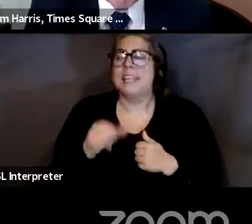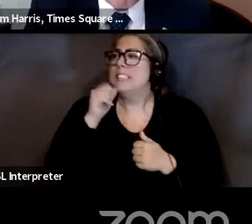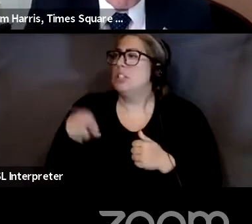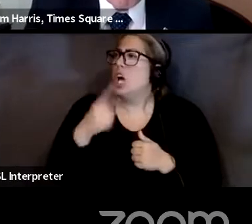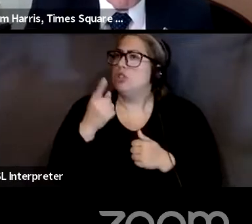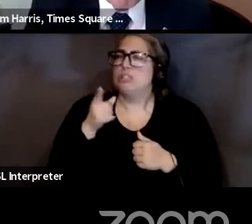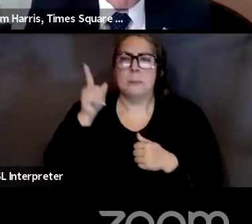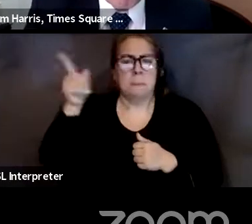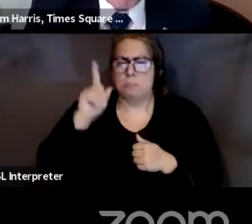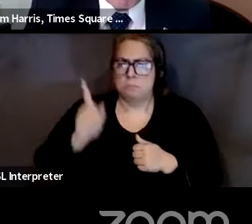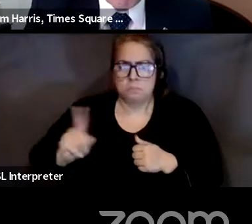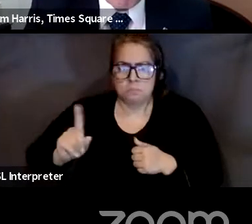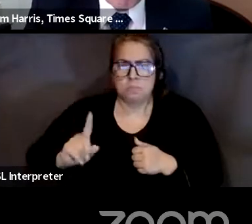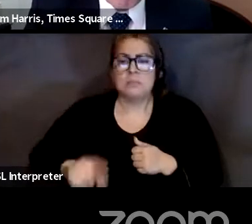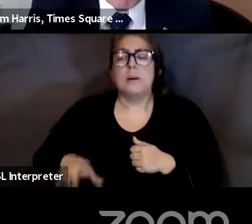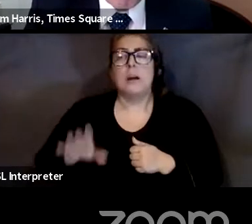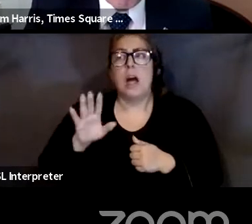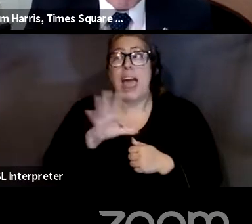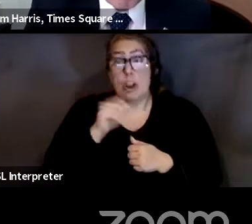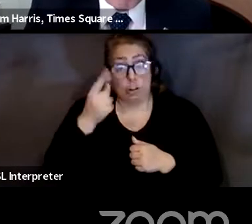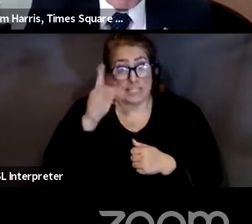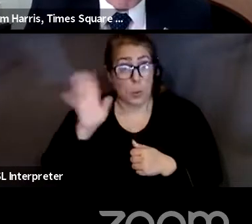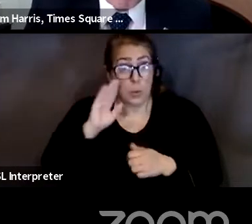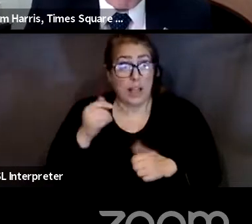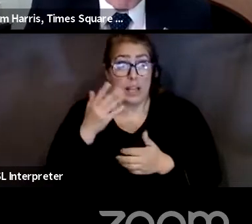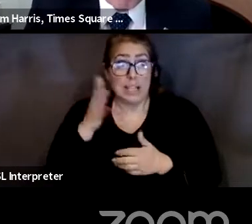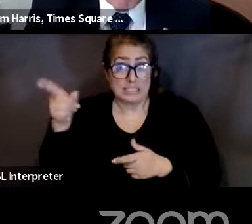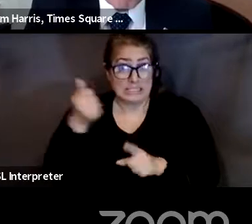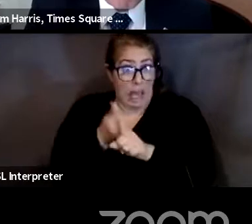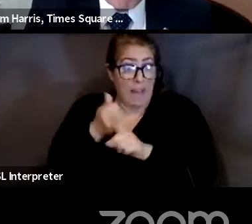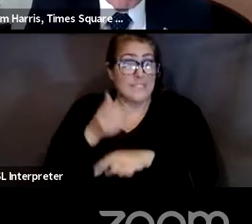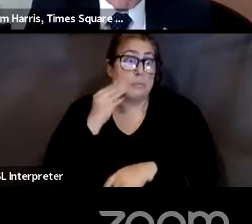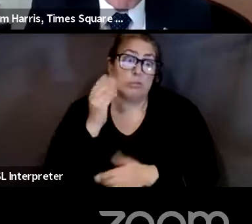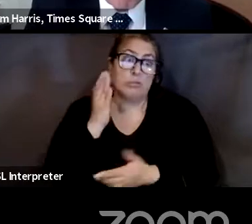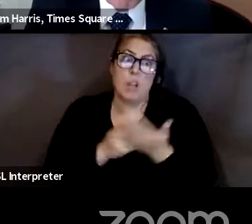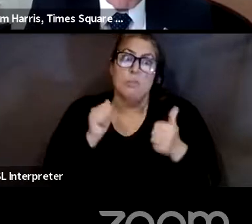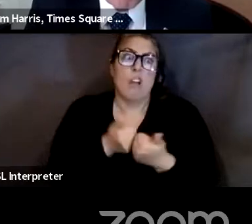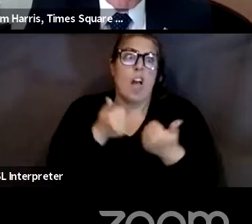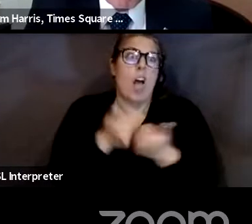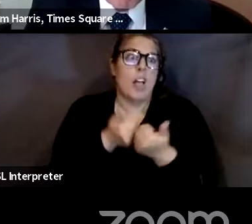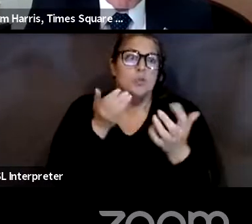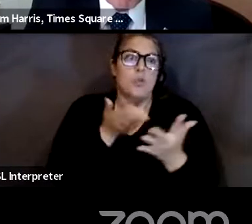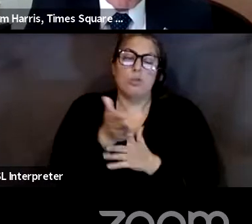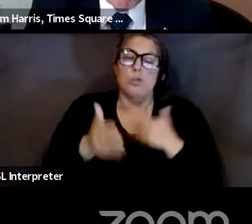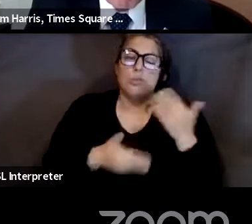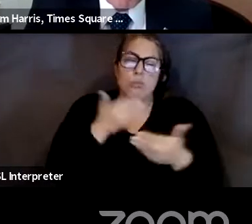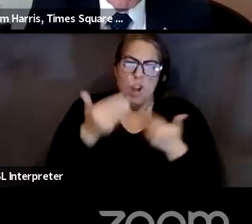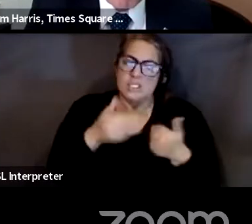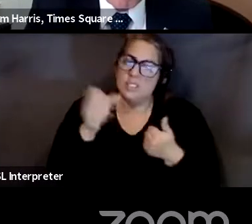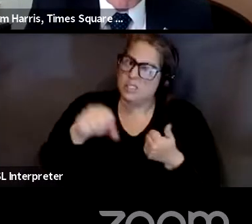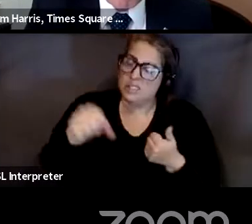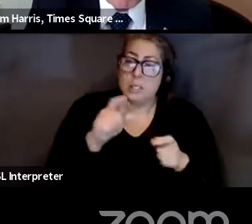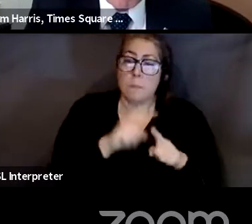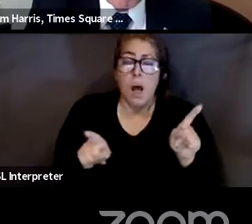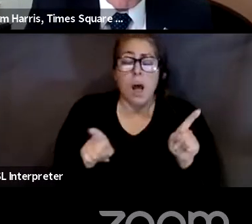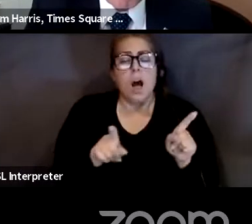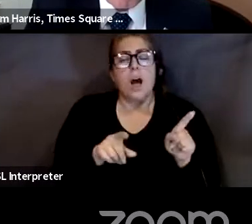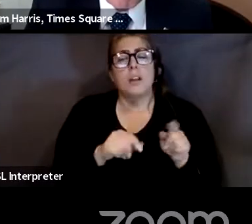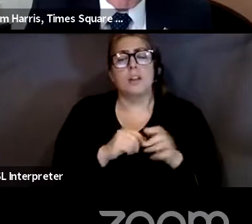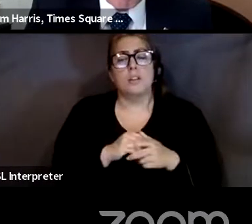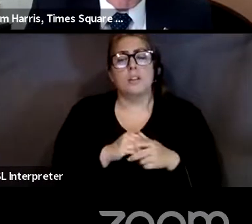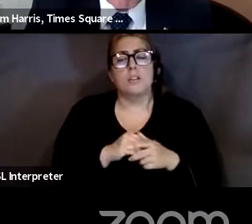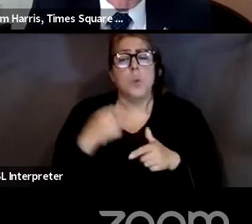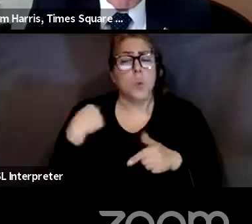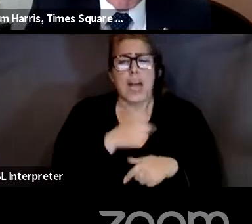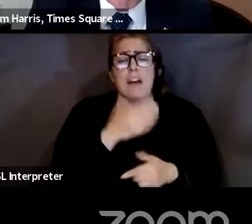him. He's going to face a lot going in. But at the same time, I think we also have a good